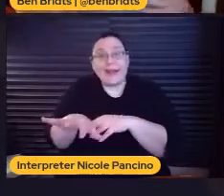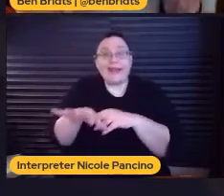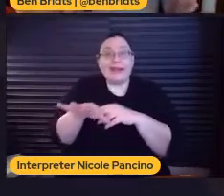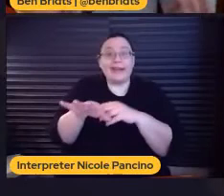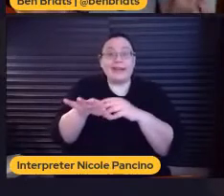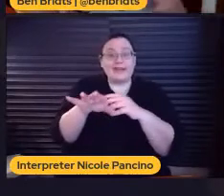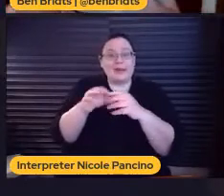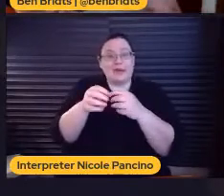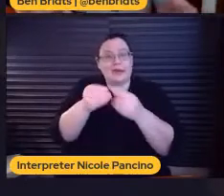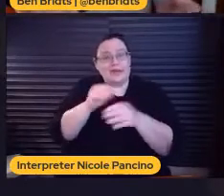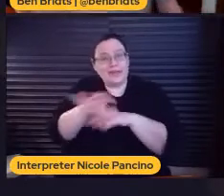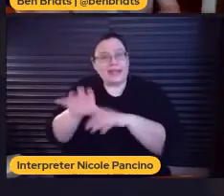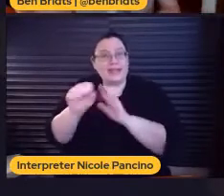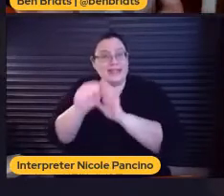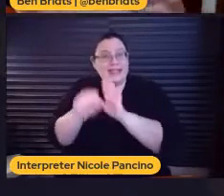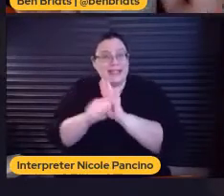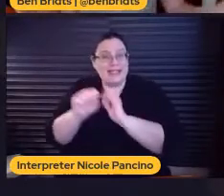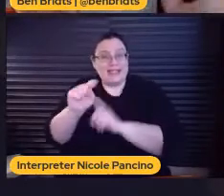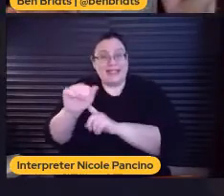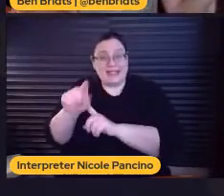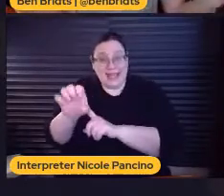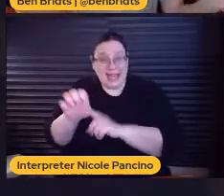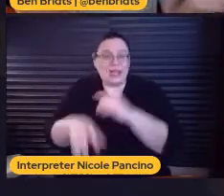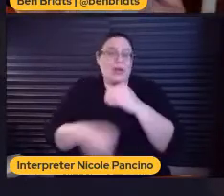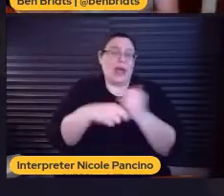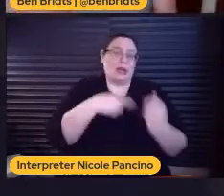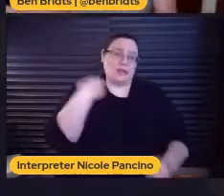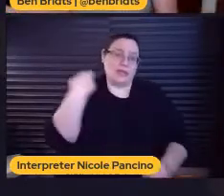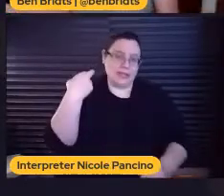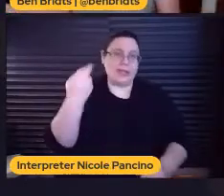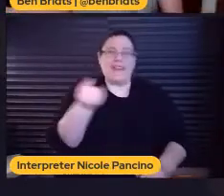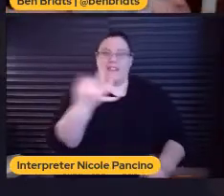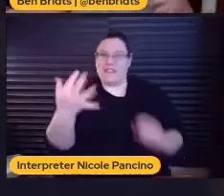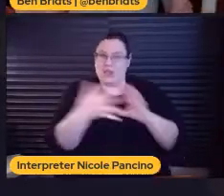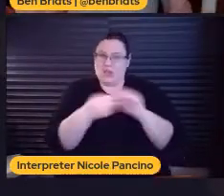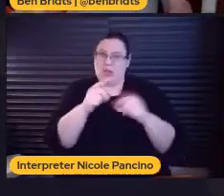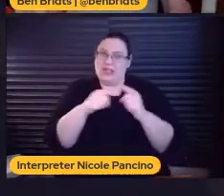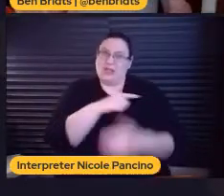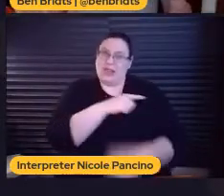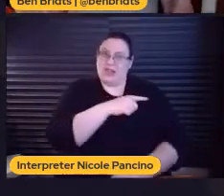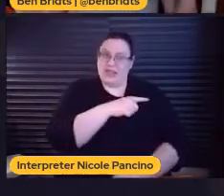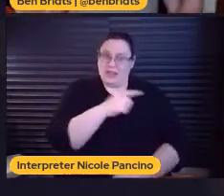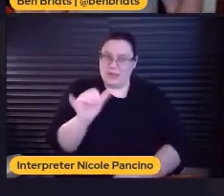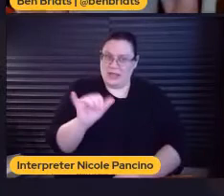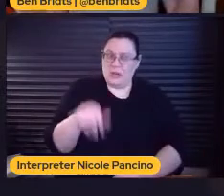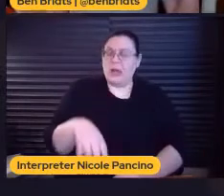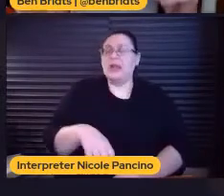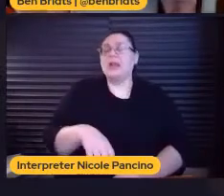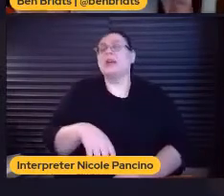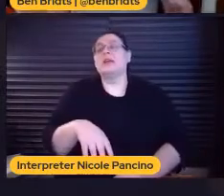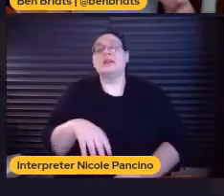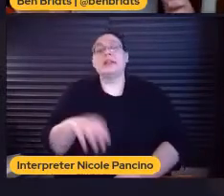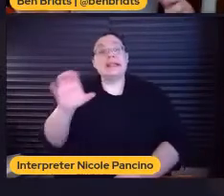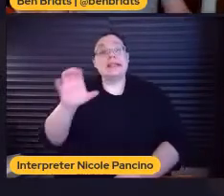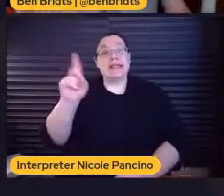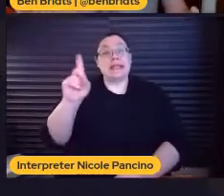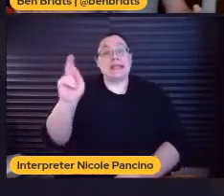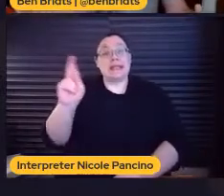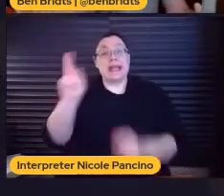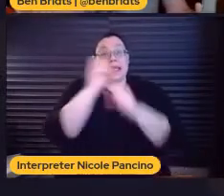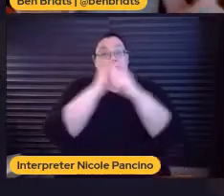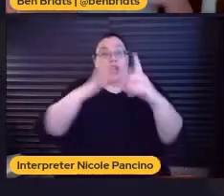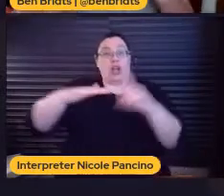there is a risk introduced. I have a few stories around that as well. The CDK